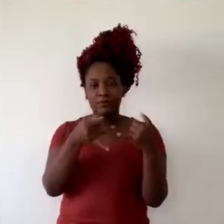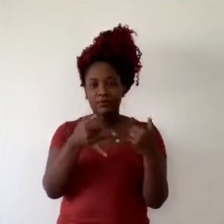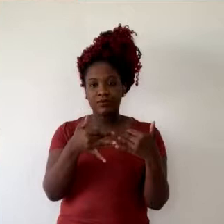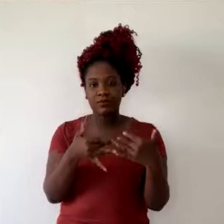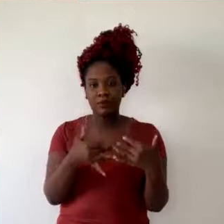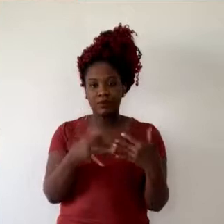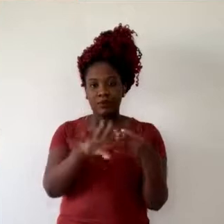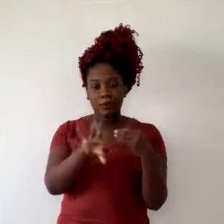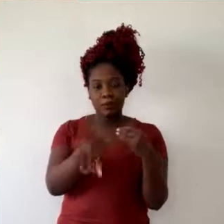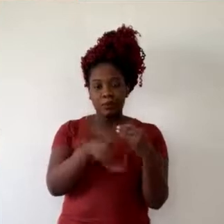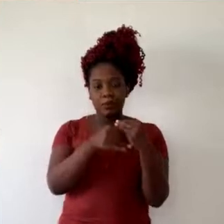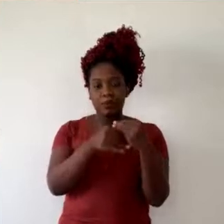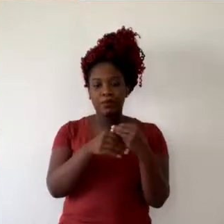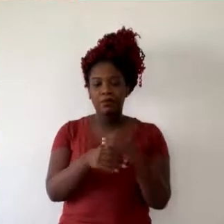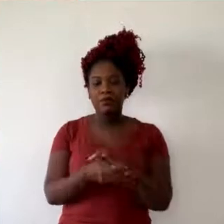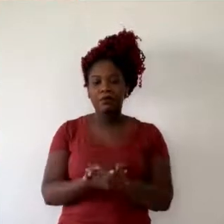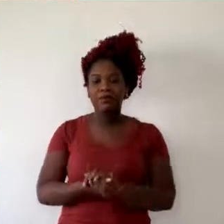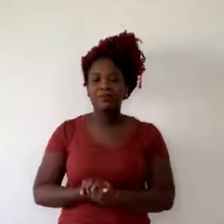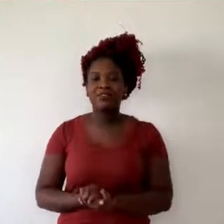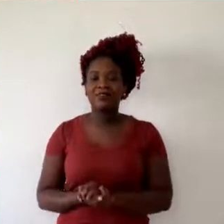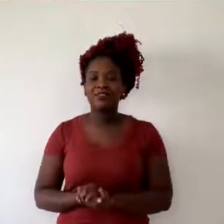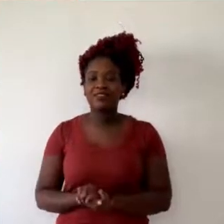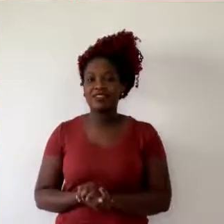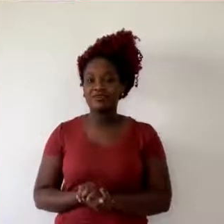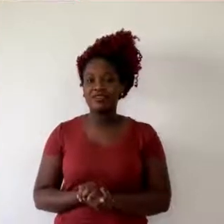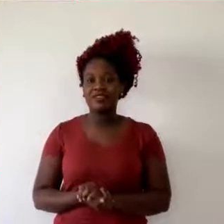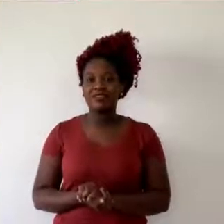link to what you've stated.